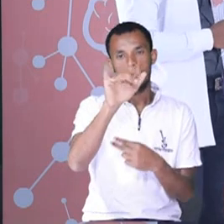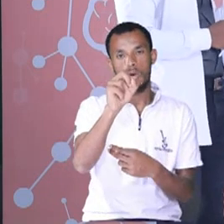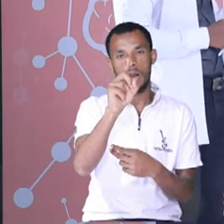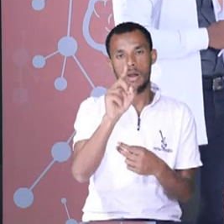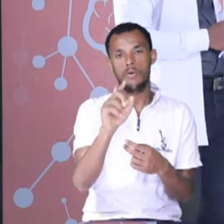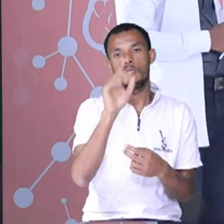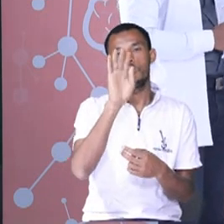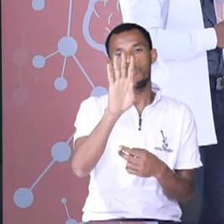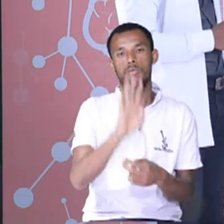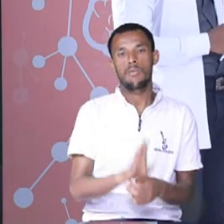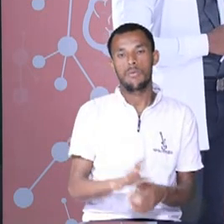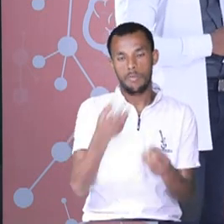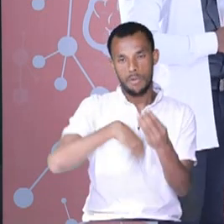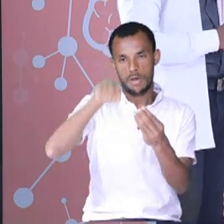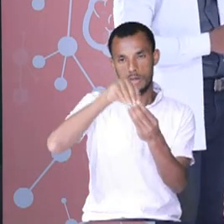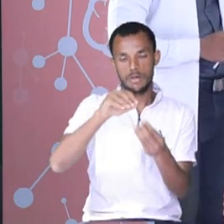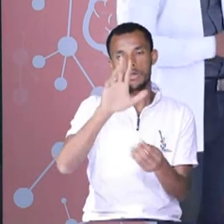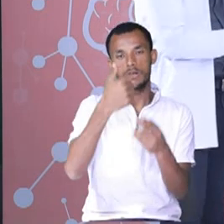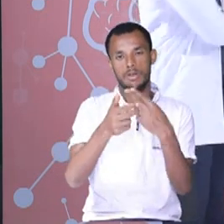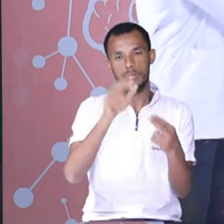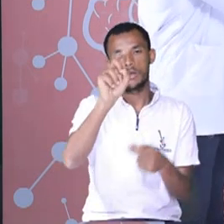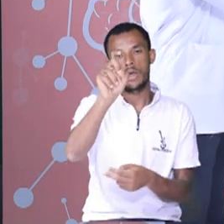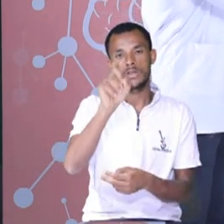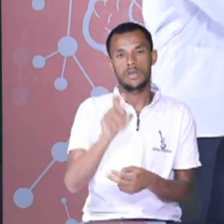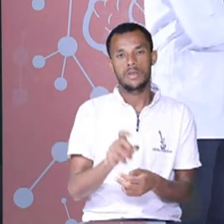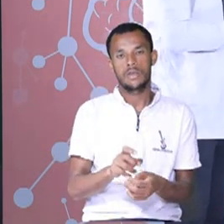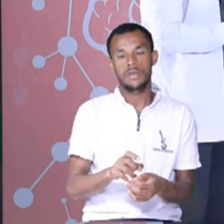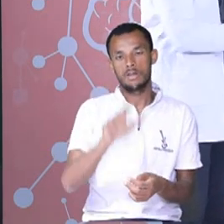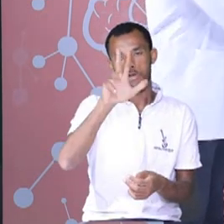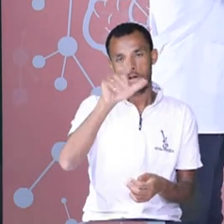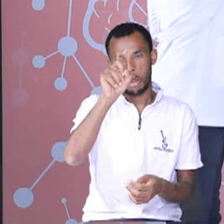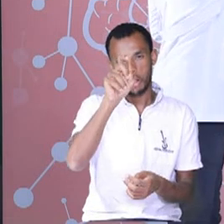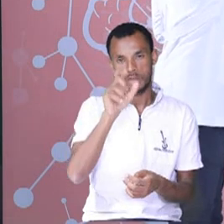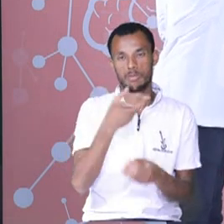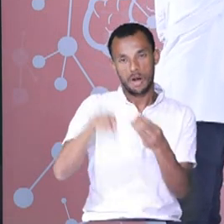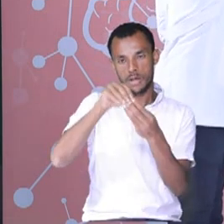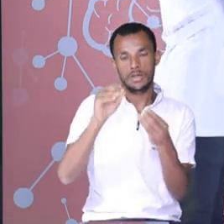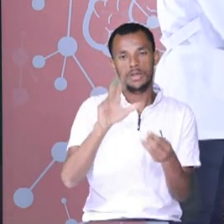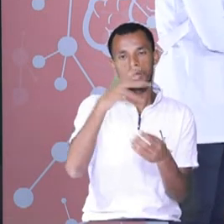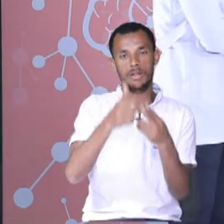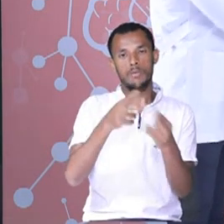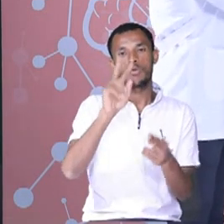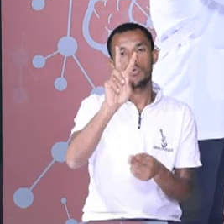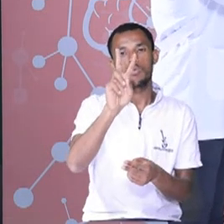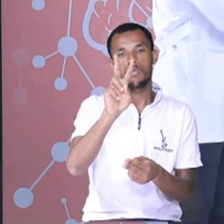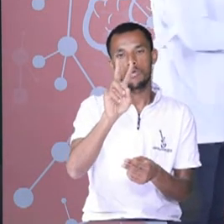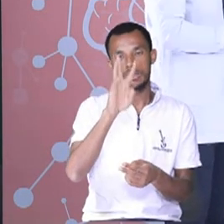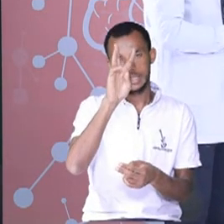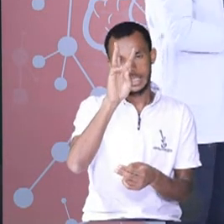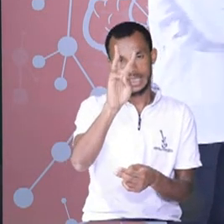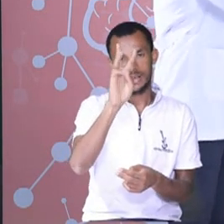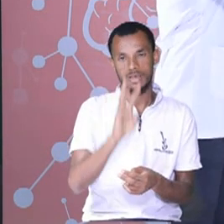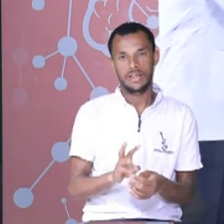1, 4, plus 3 times x, 3x, plus 3 times 2,